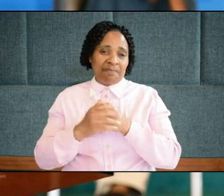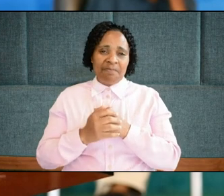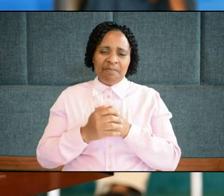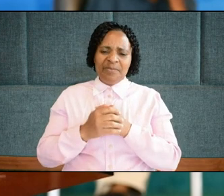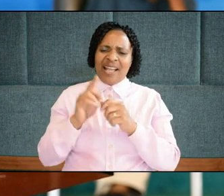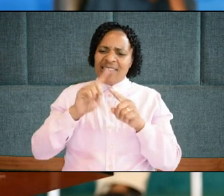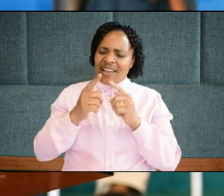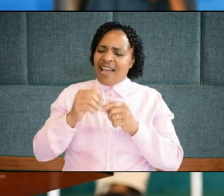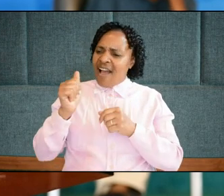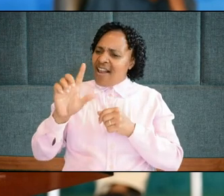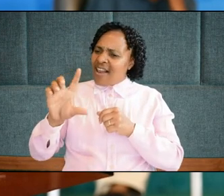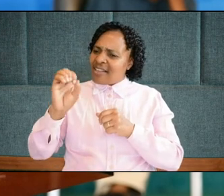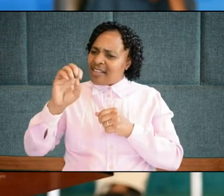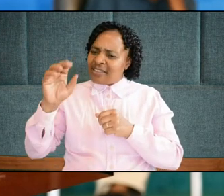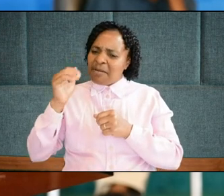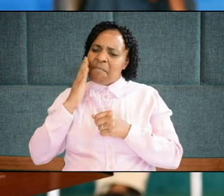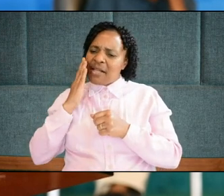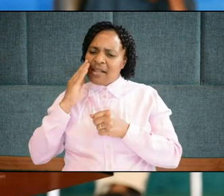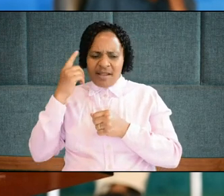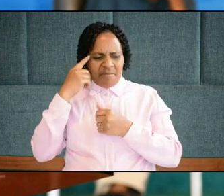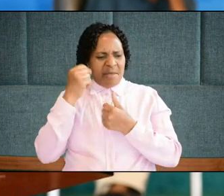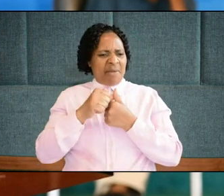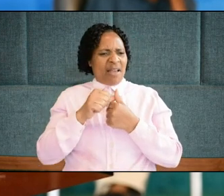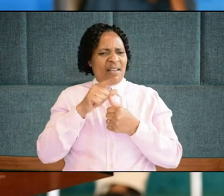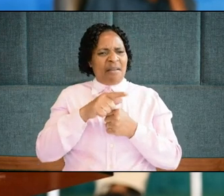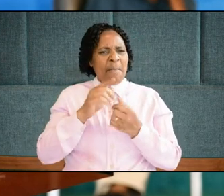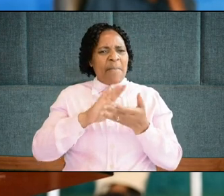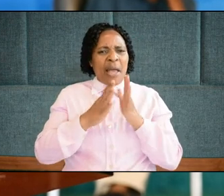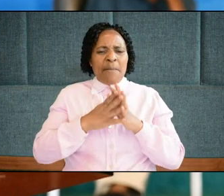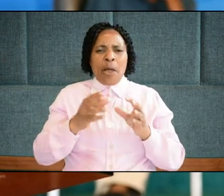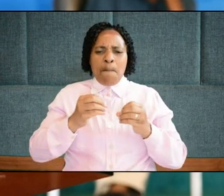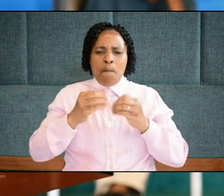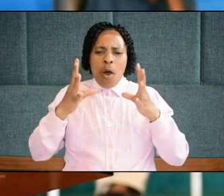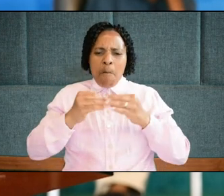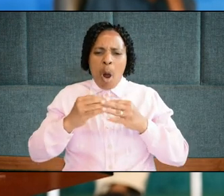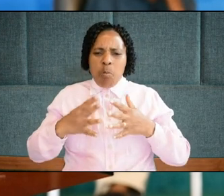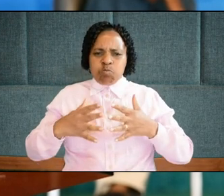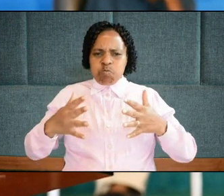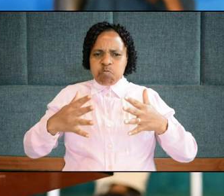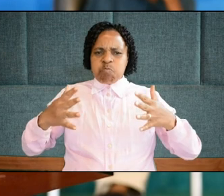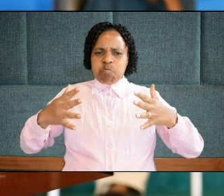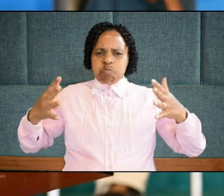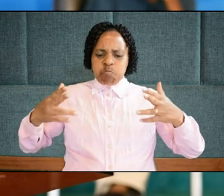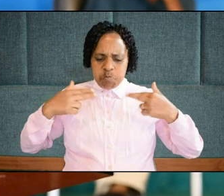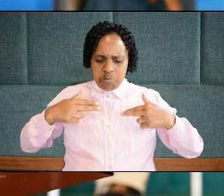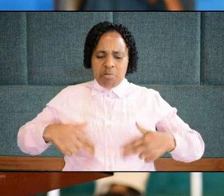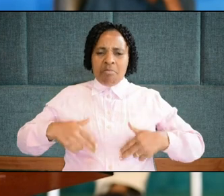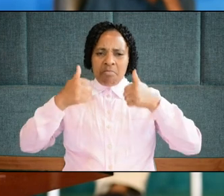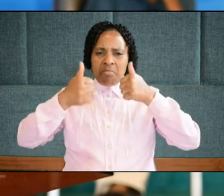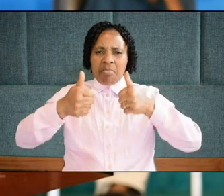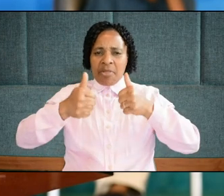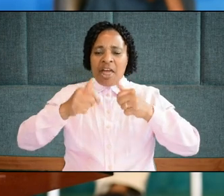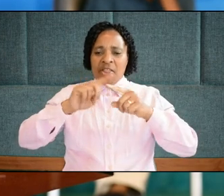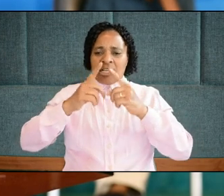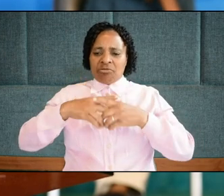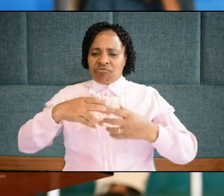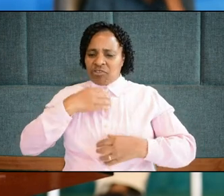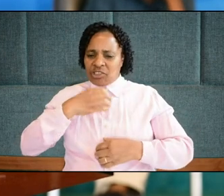Alexa's mother realized that Alexa started becoming more and more healthy, though less frequent visits to the